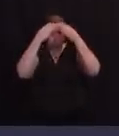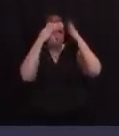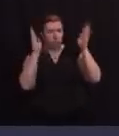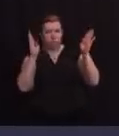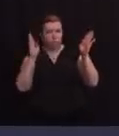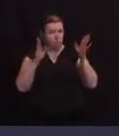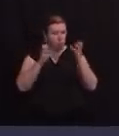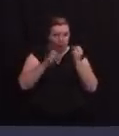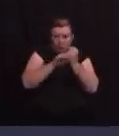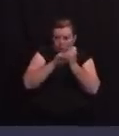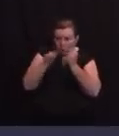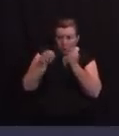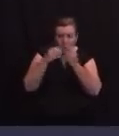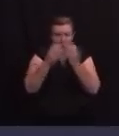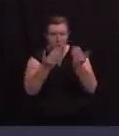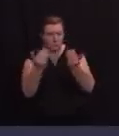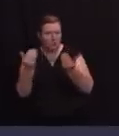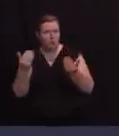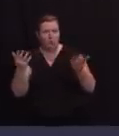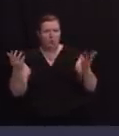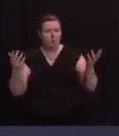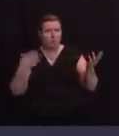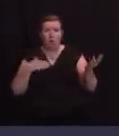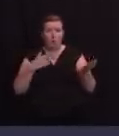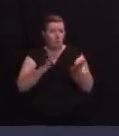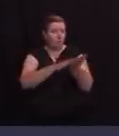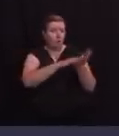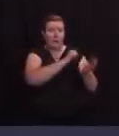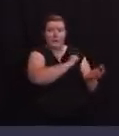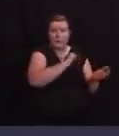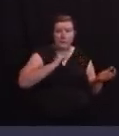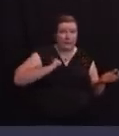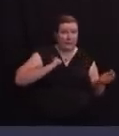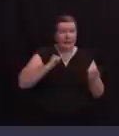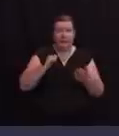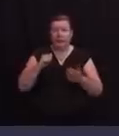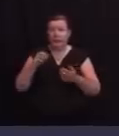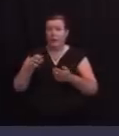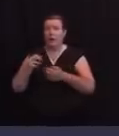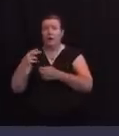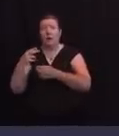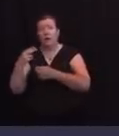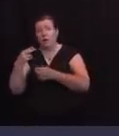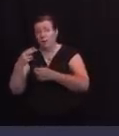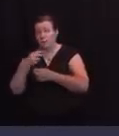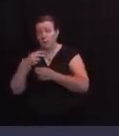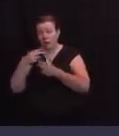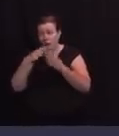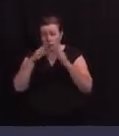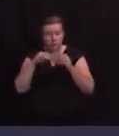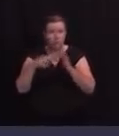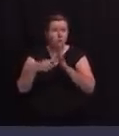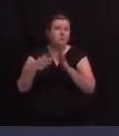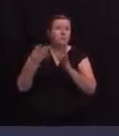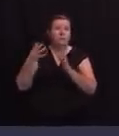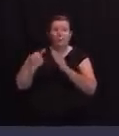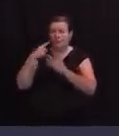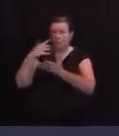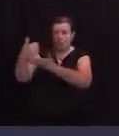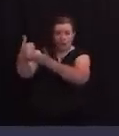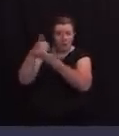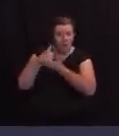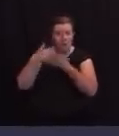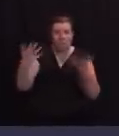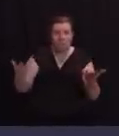as having done a terrific job on this budget, I have to say. Would I be open-minded to speaking with them about creating some kind of a window? Very much